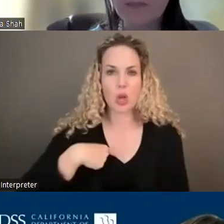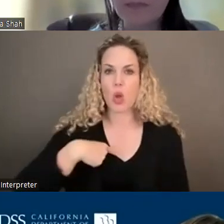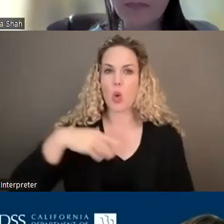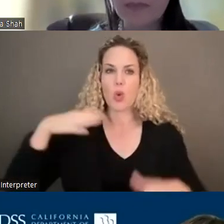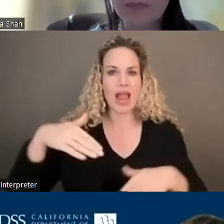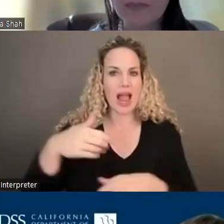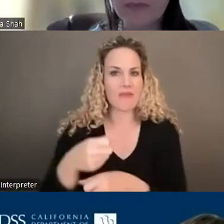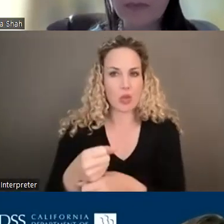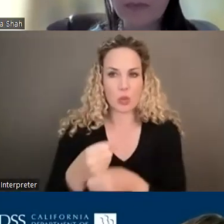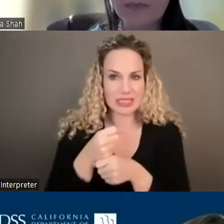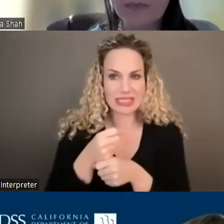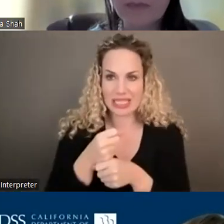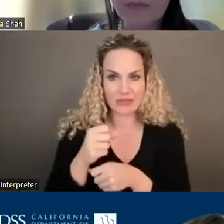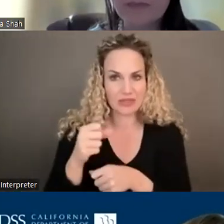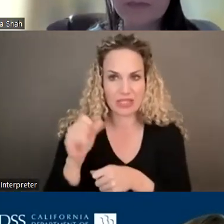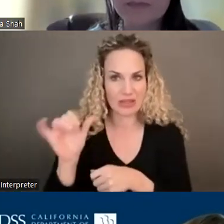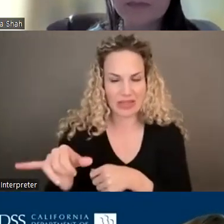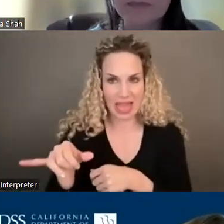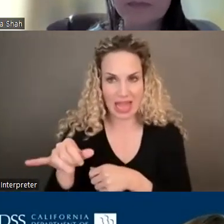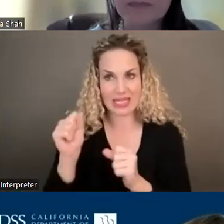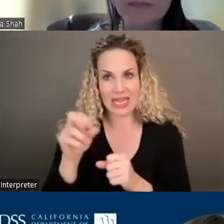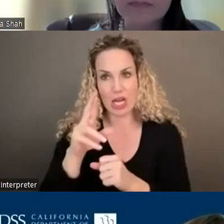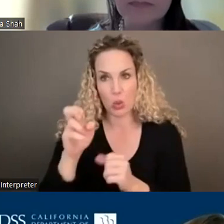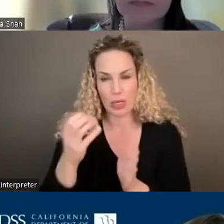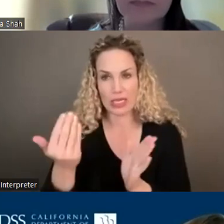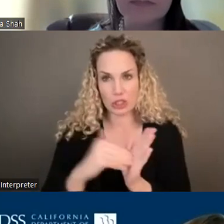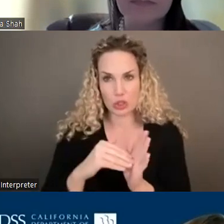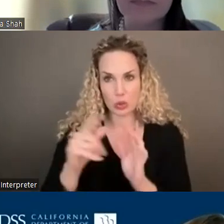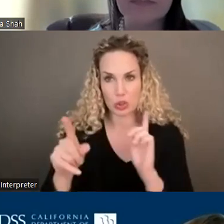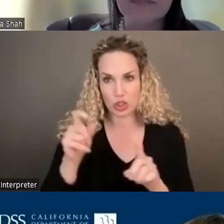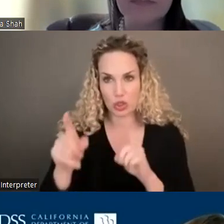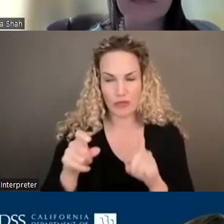yet received that, can I redo the survey?